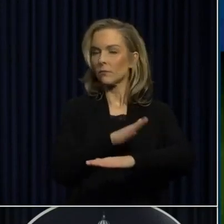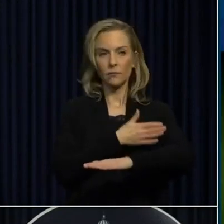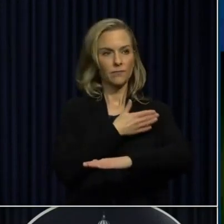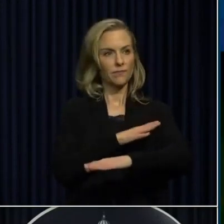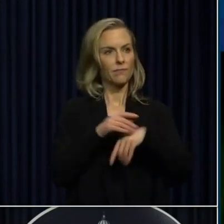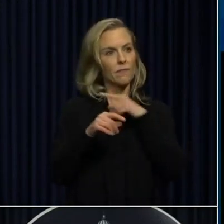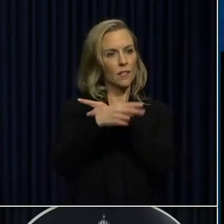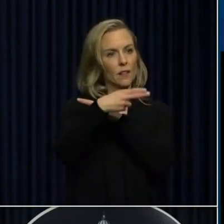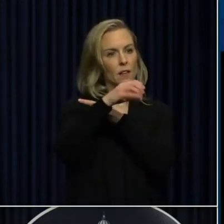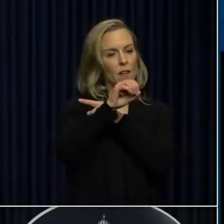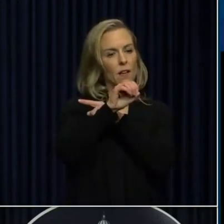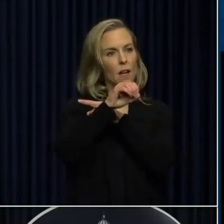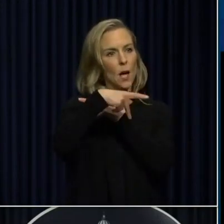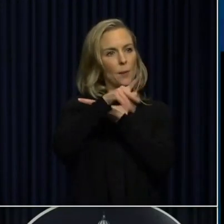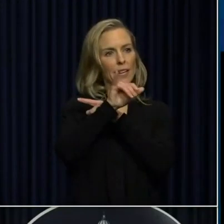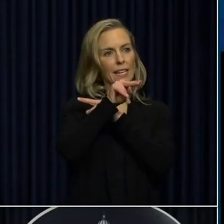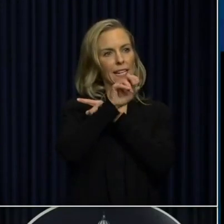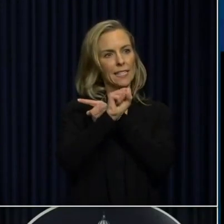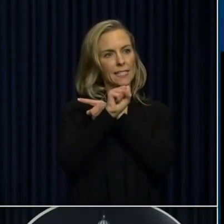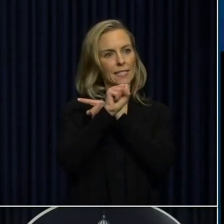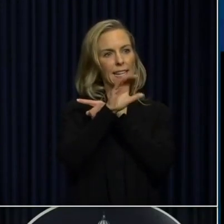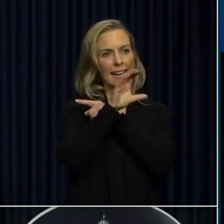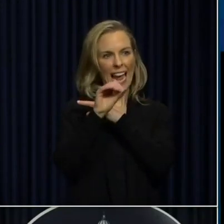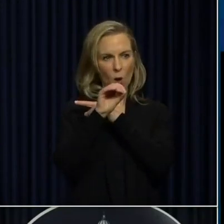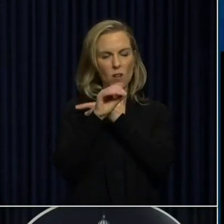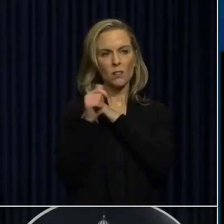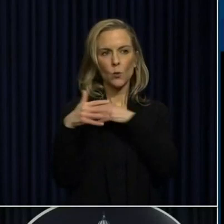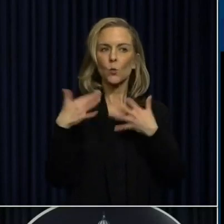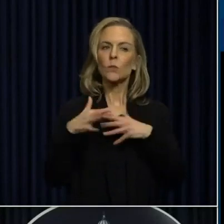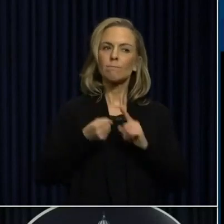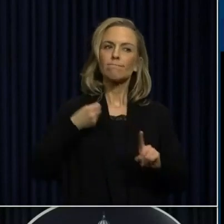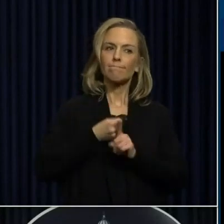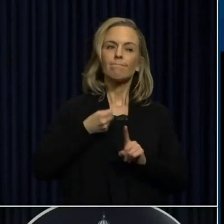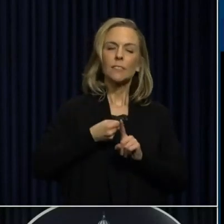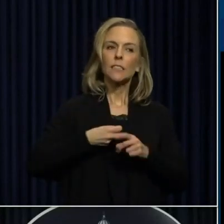is Hopkins County. It's been hit pretty hard.